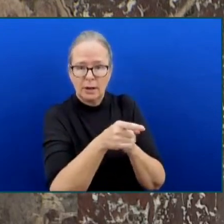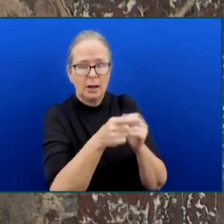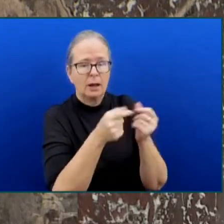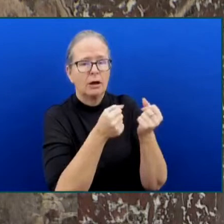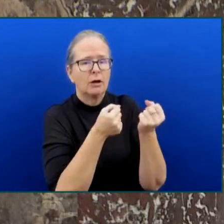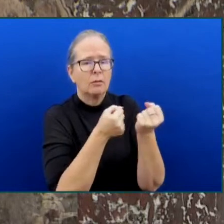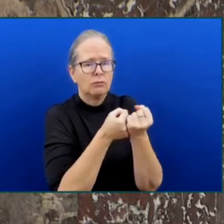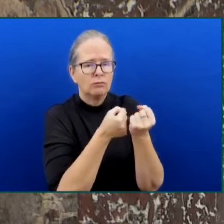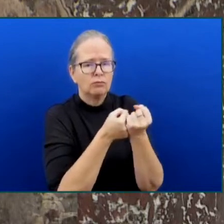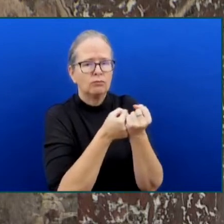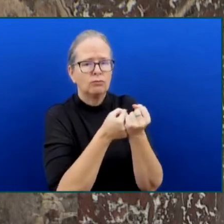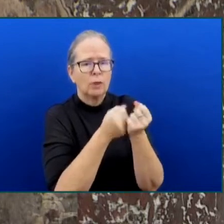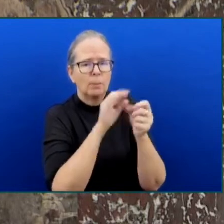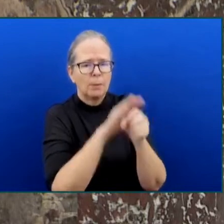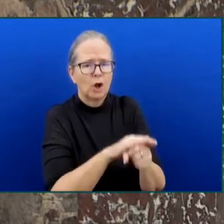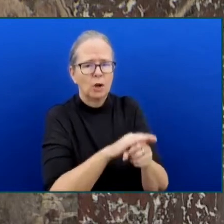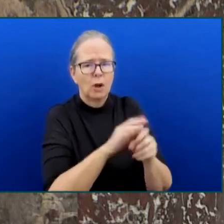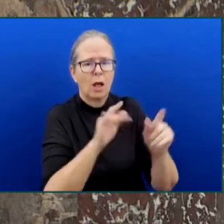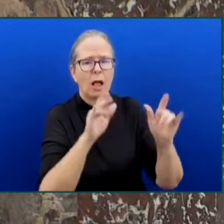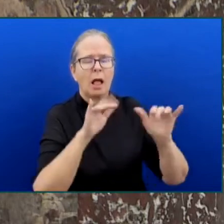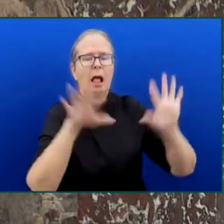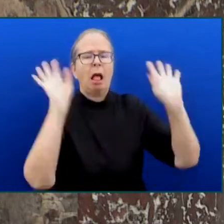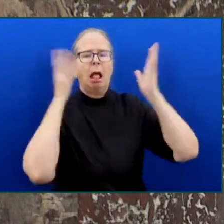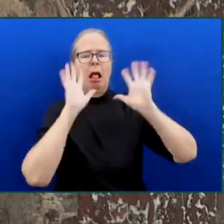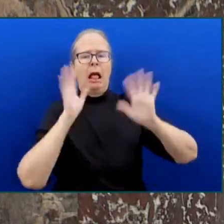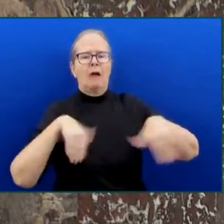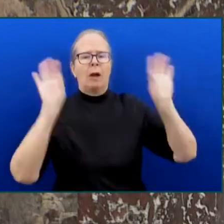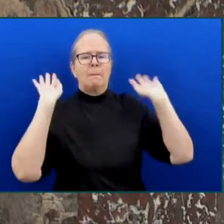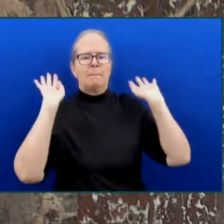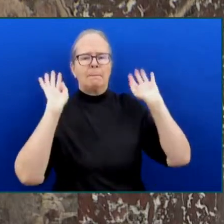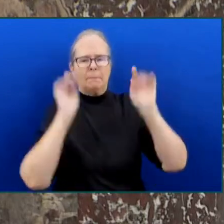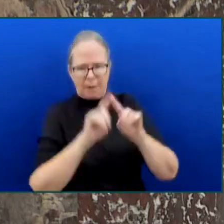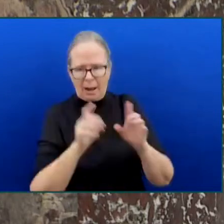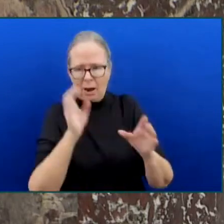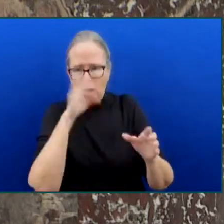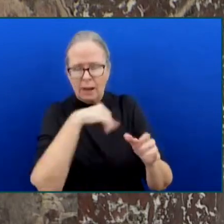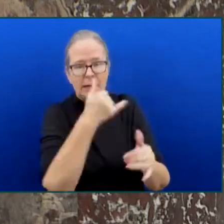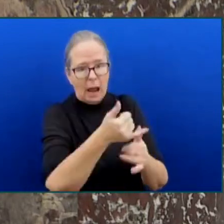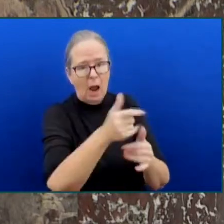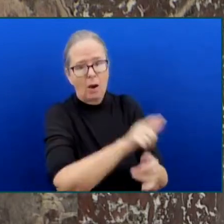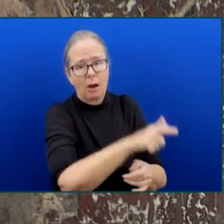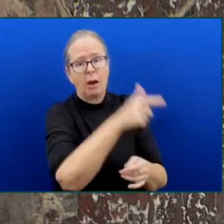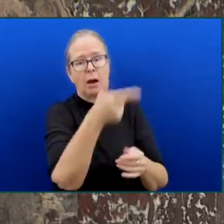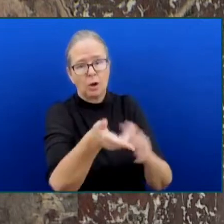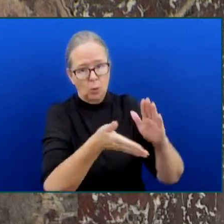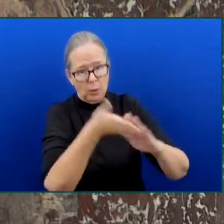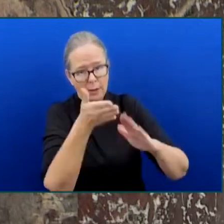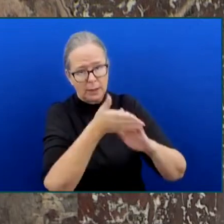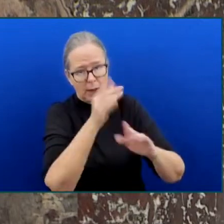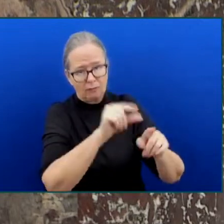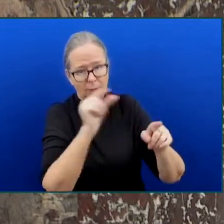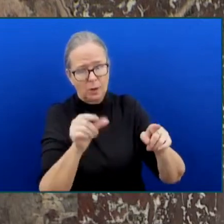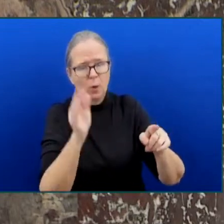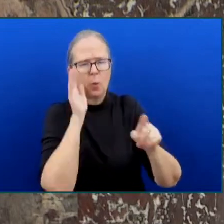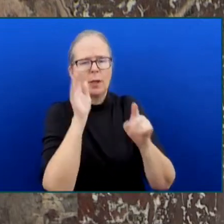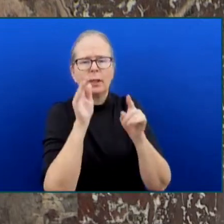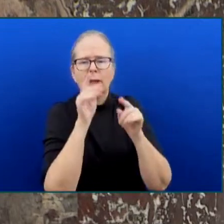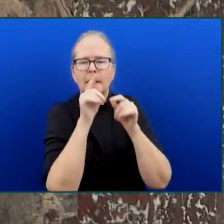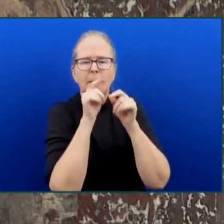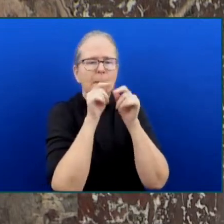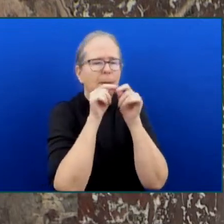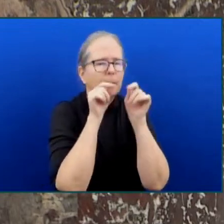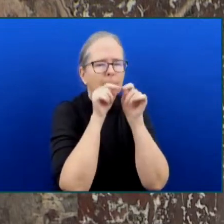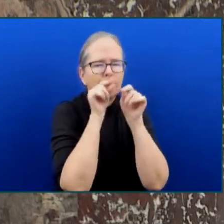side of the House. He will go after British Columbians again for every little MSP fee, every little toll, so he can give tax cuts to the